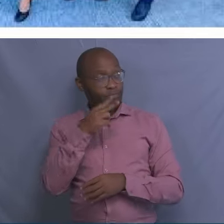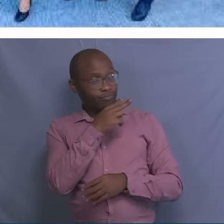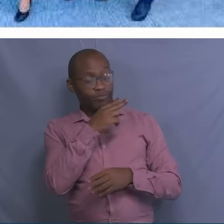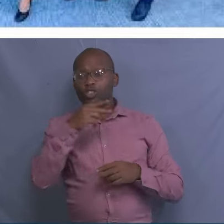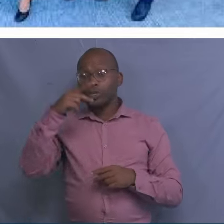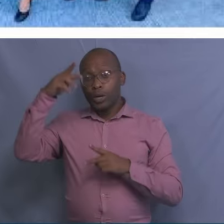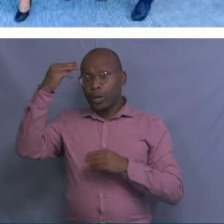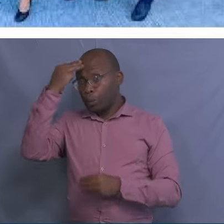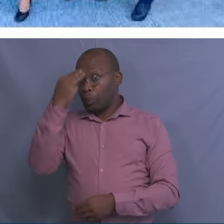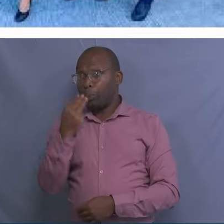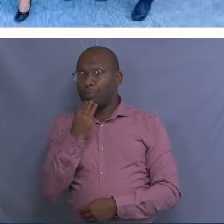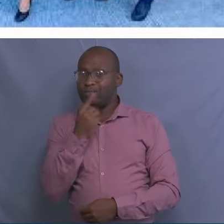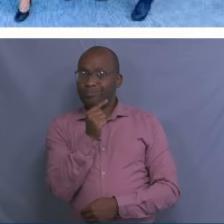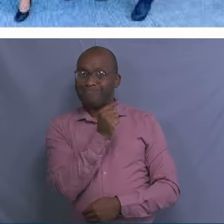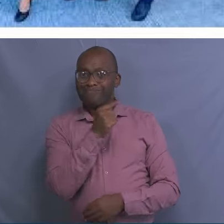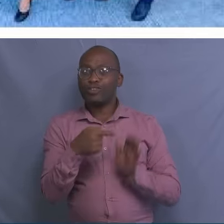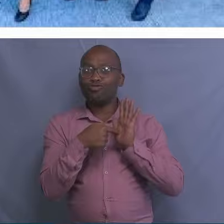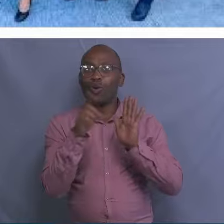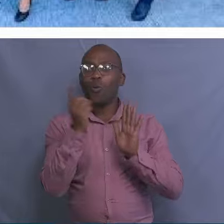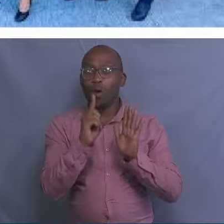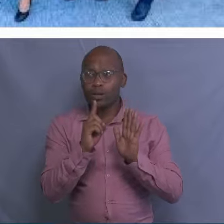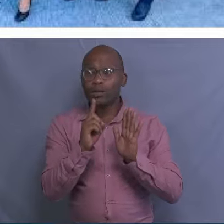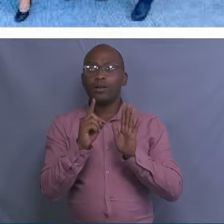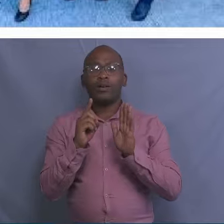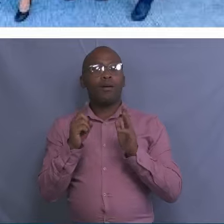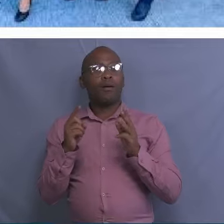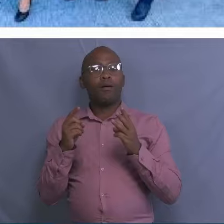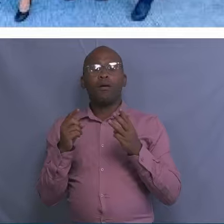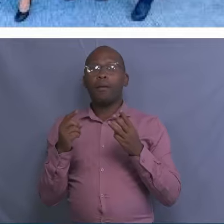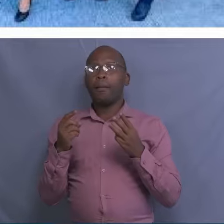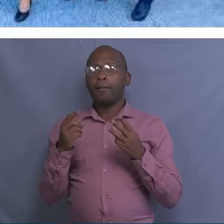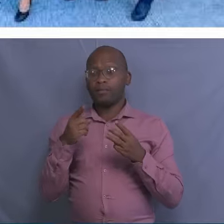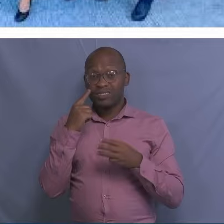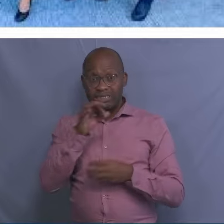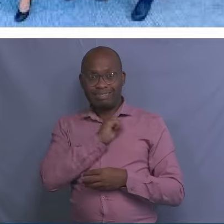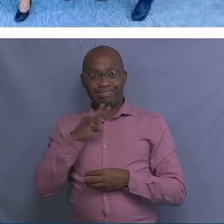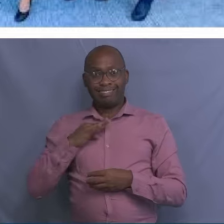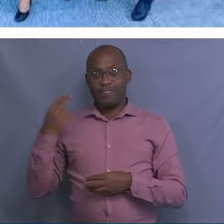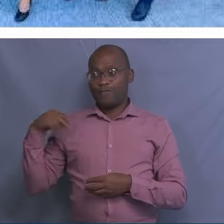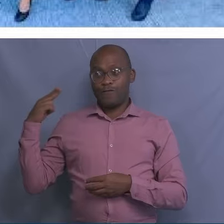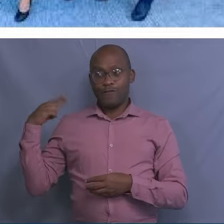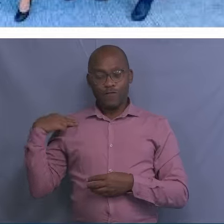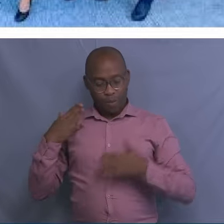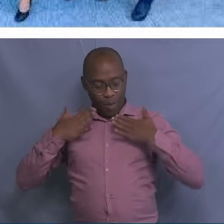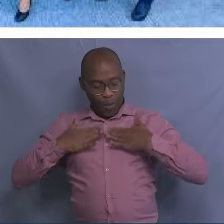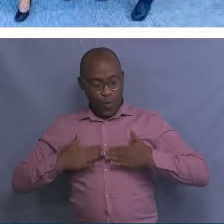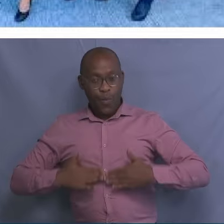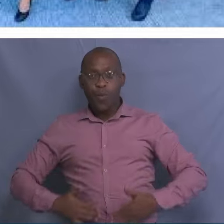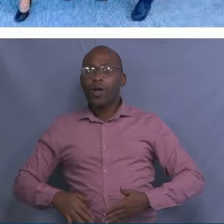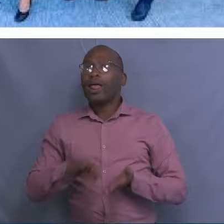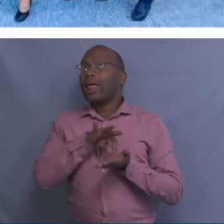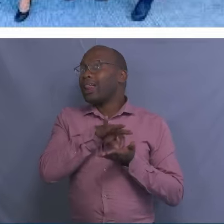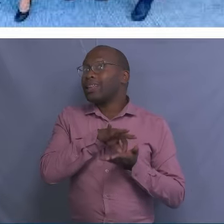there of people who are wearing their staff members. They are in